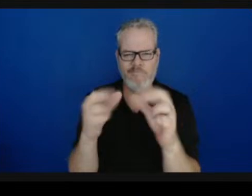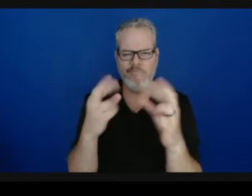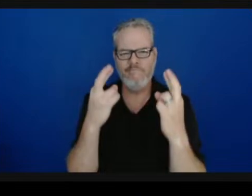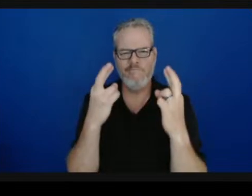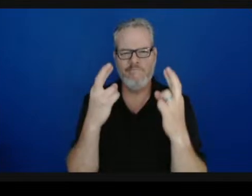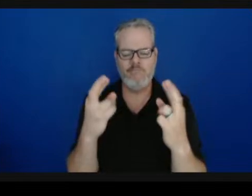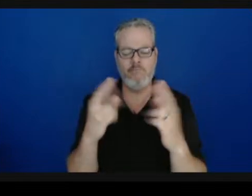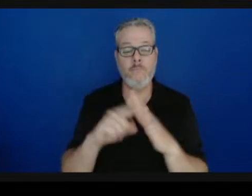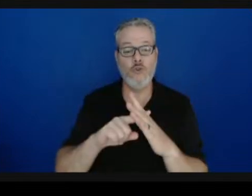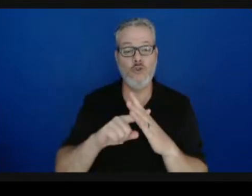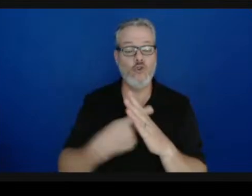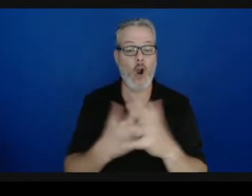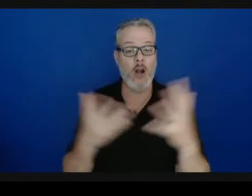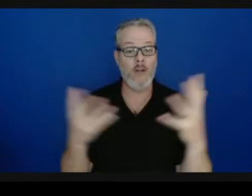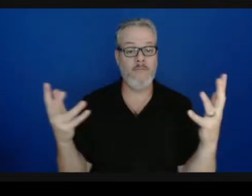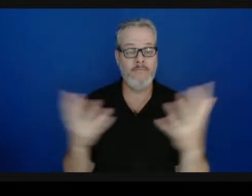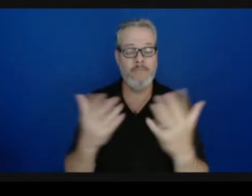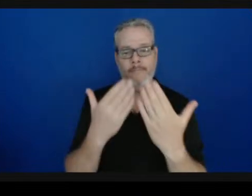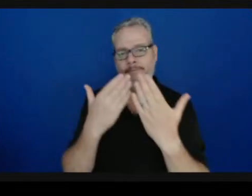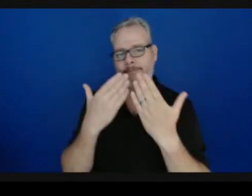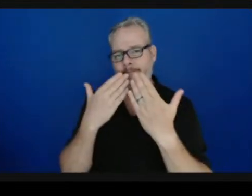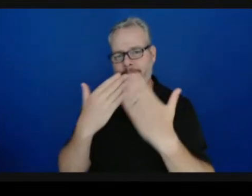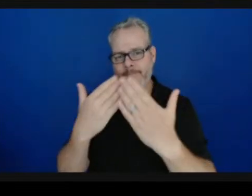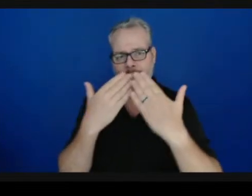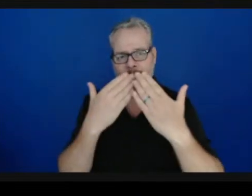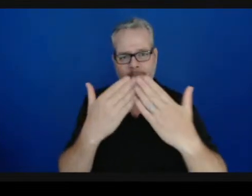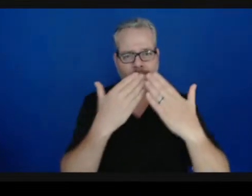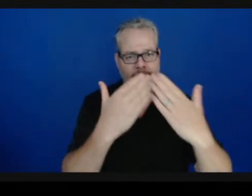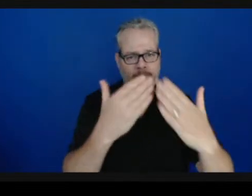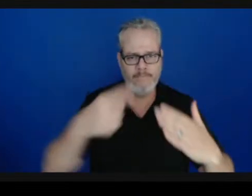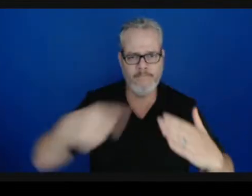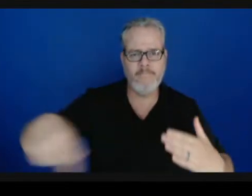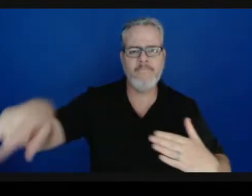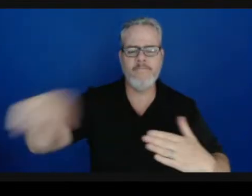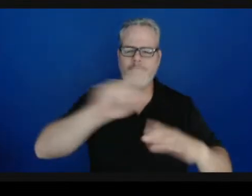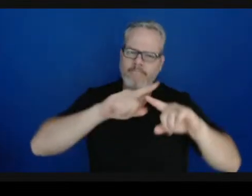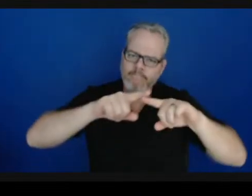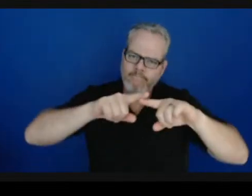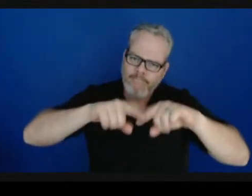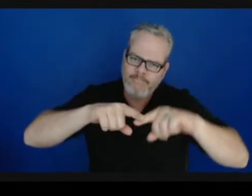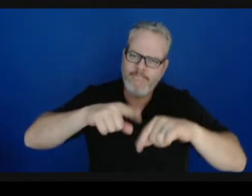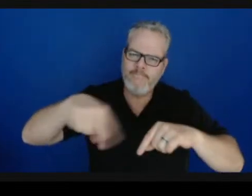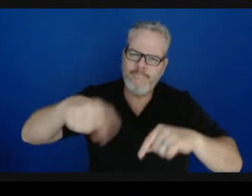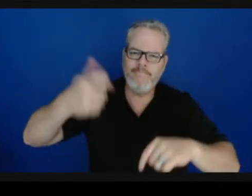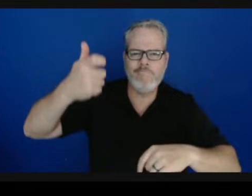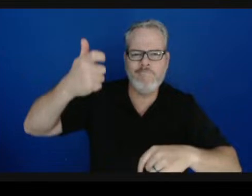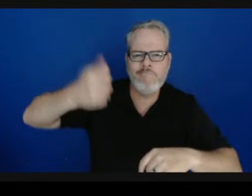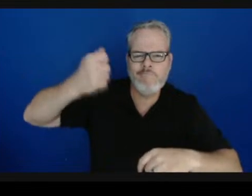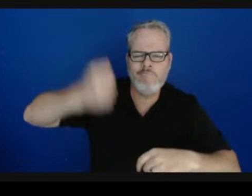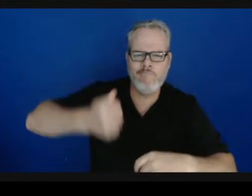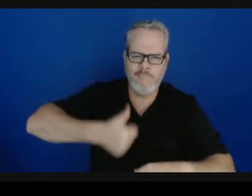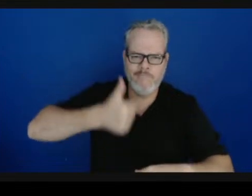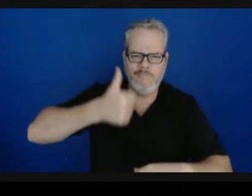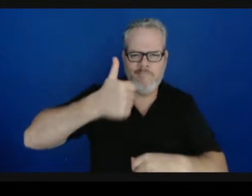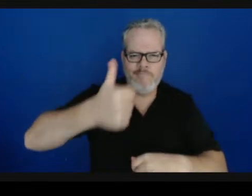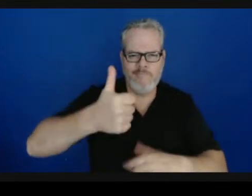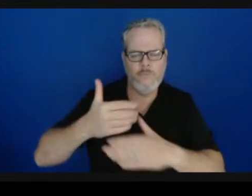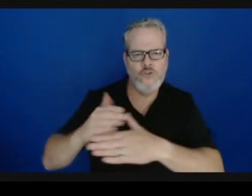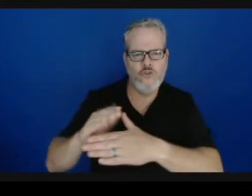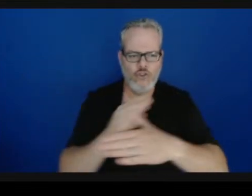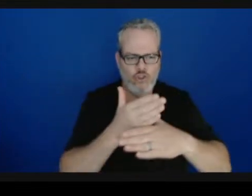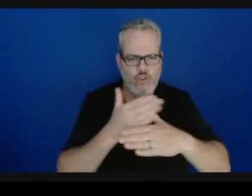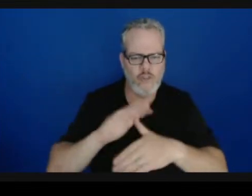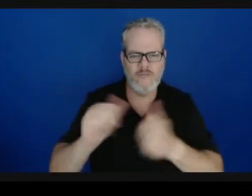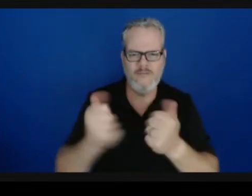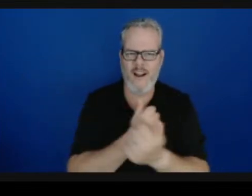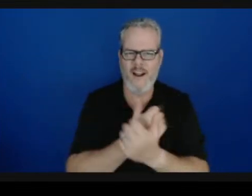thanking everybody for being here. We rely on viewers like you. The likes, the subscriptions, the shares, all that stuff really does help with the